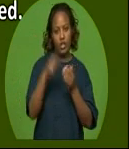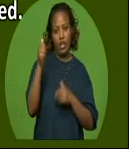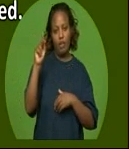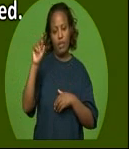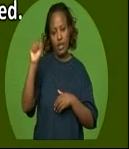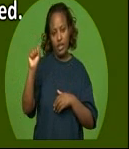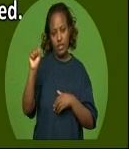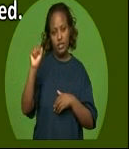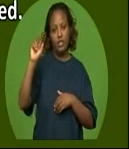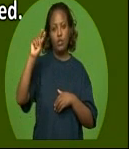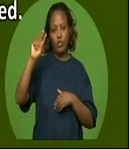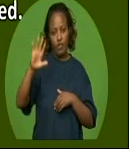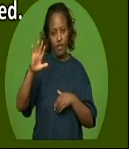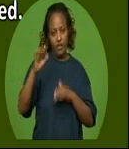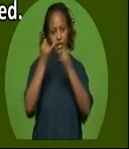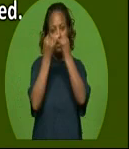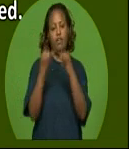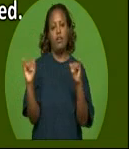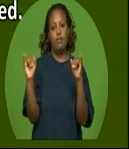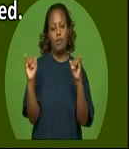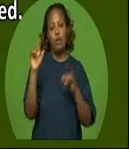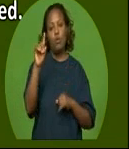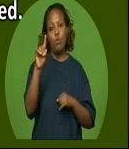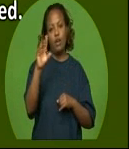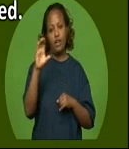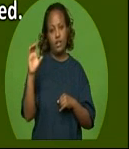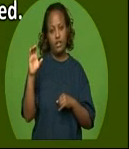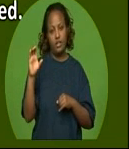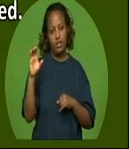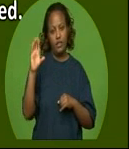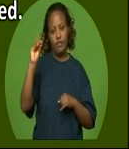Therefore, APS is 25 divided by